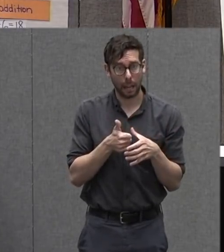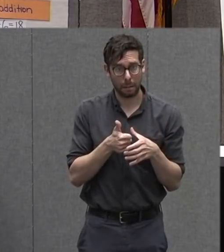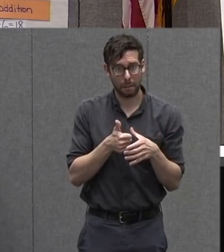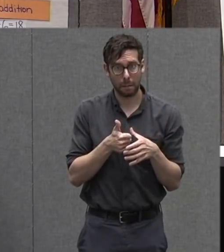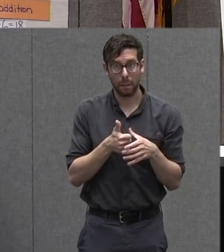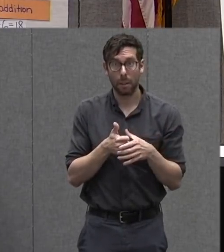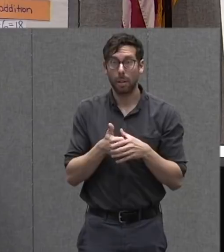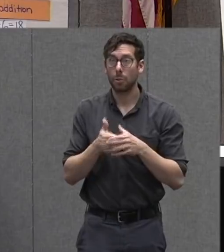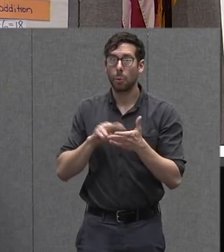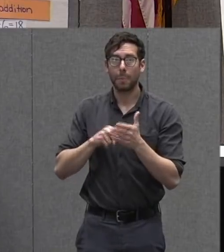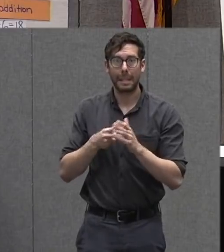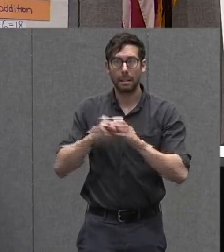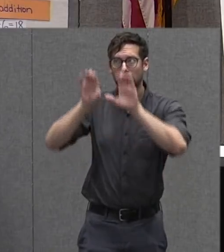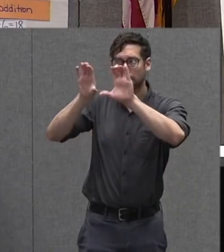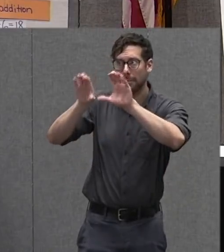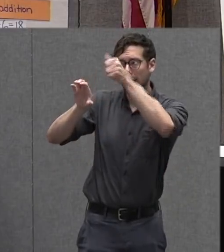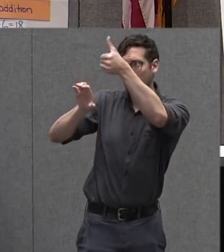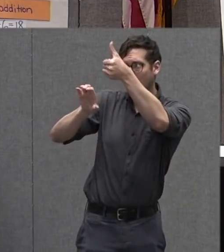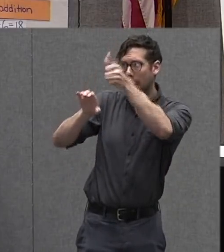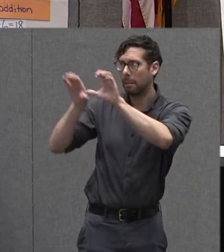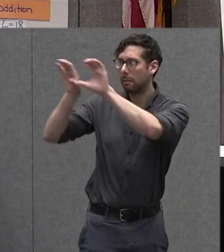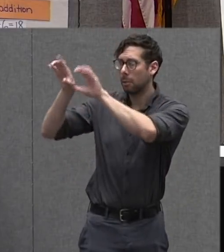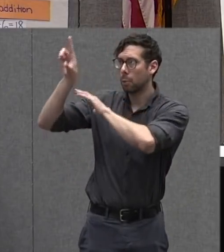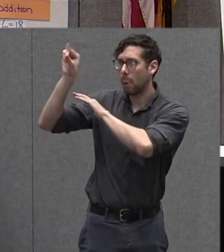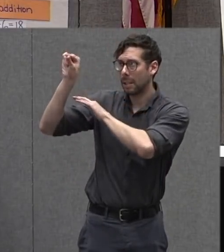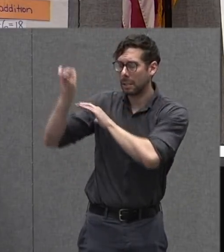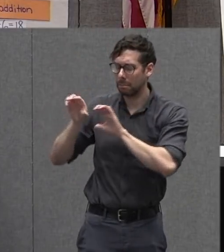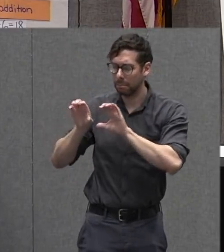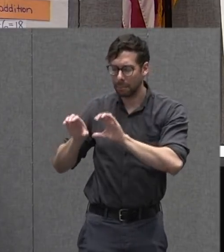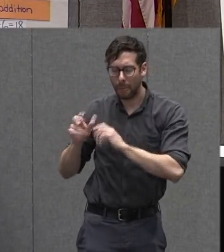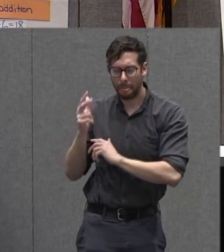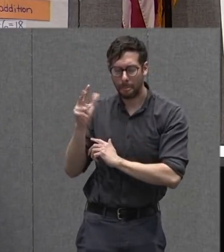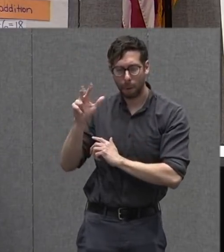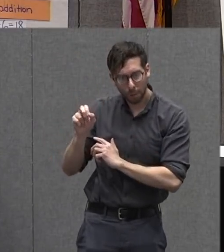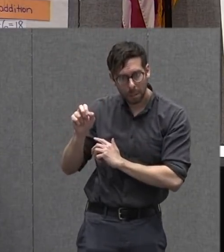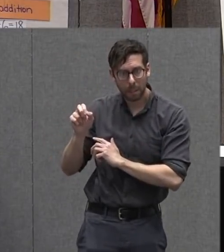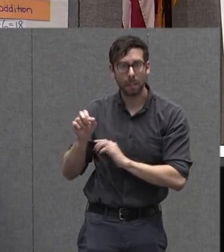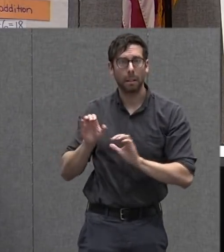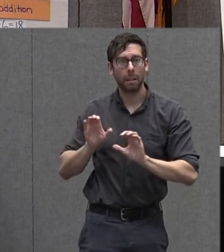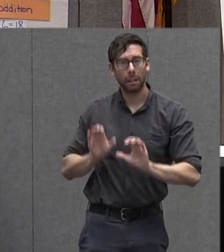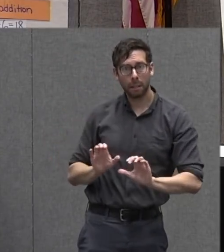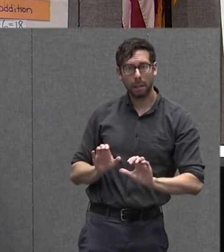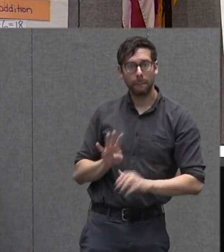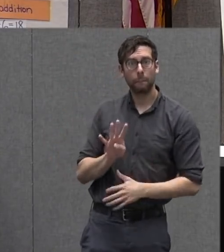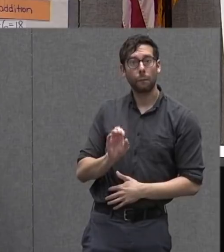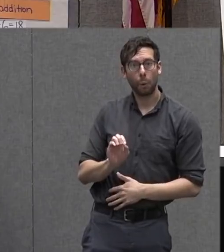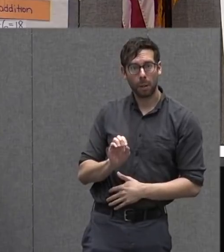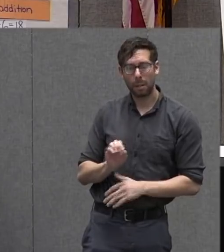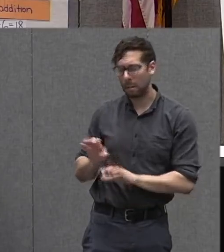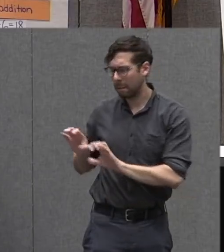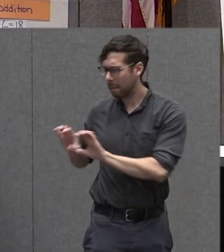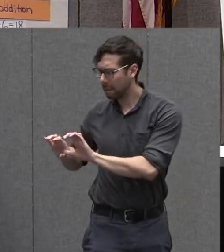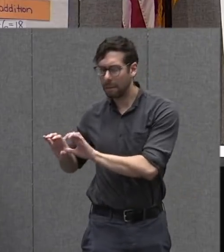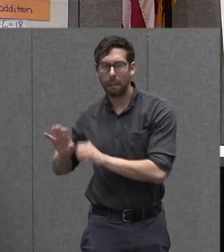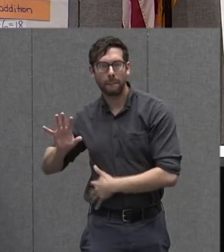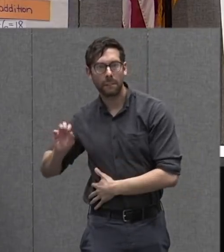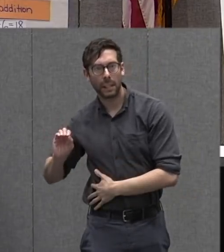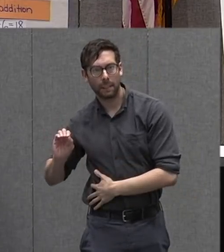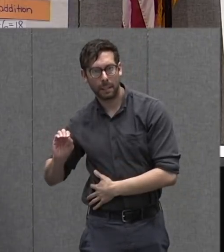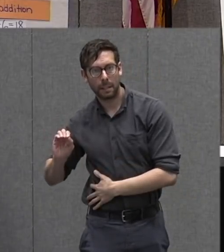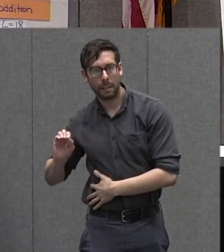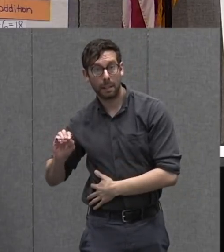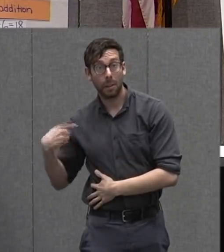20, 30, 40, 50. So this time we counted by 10s, we still